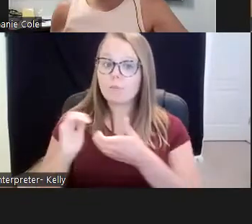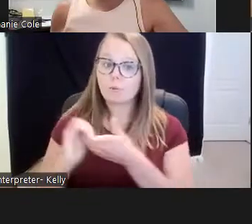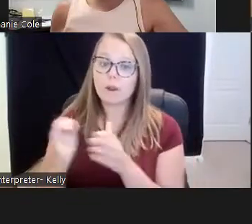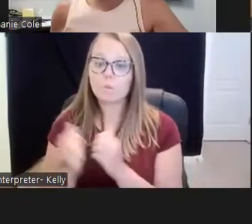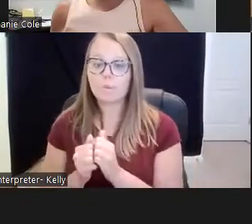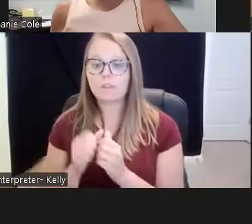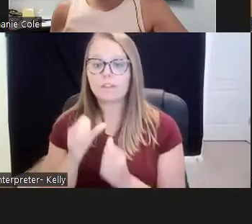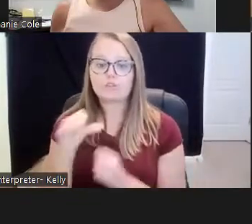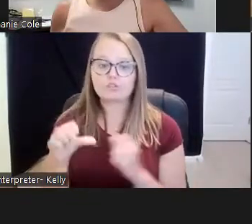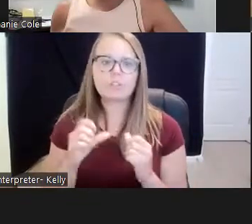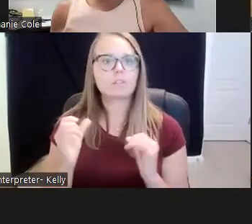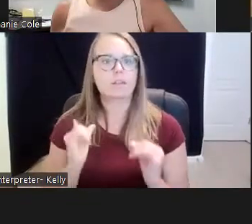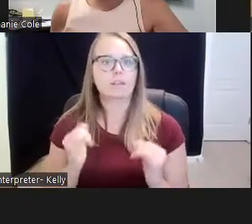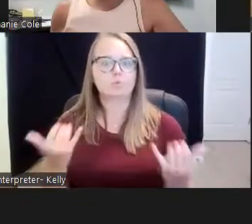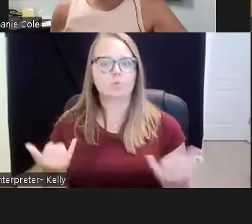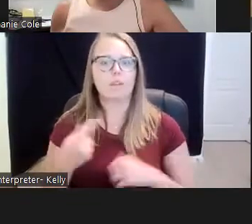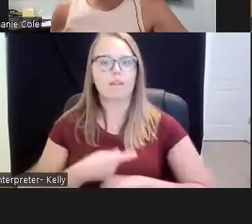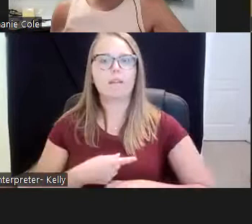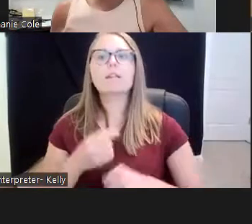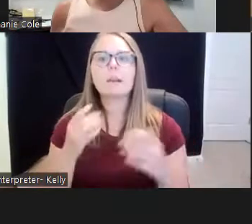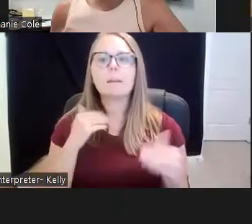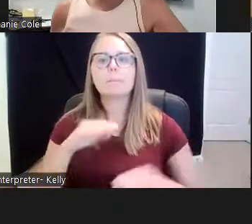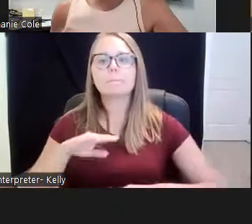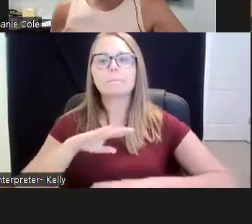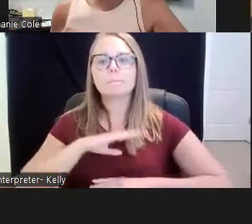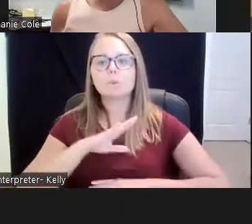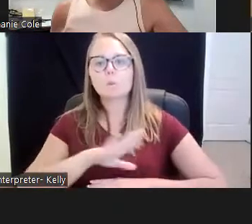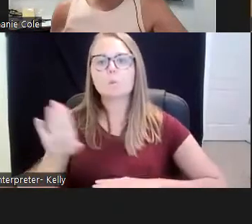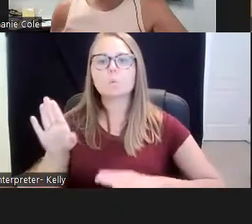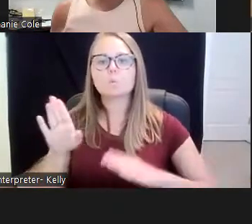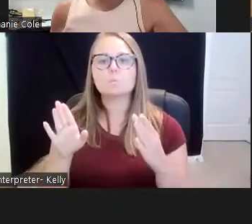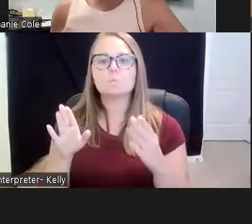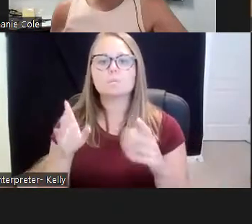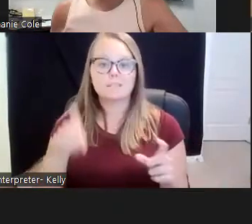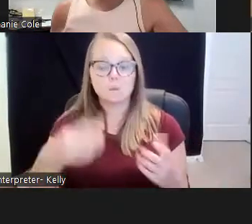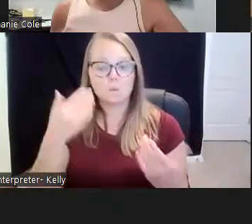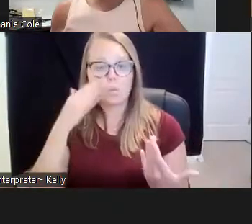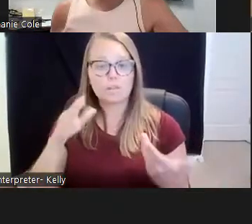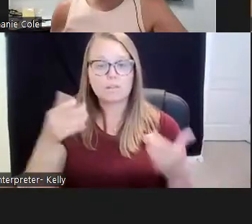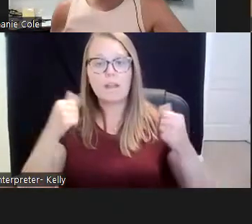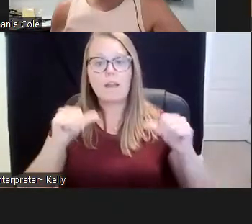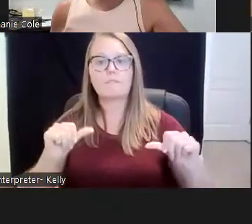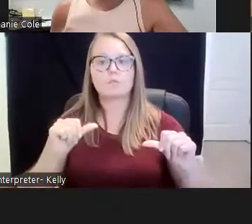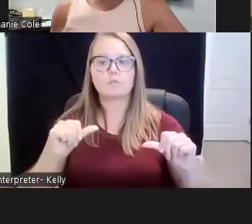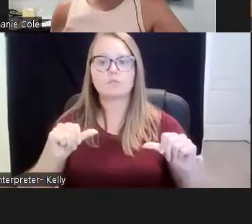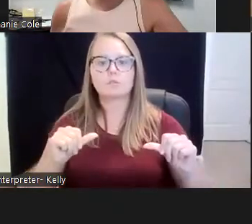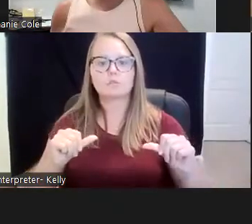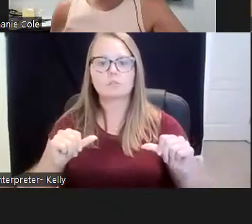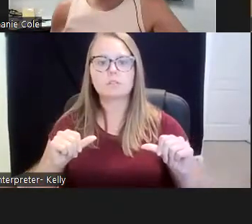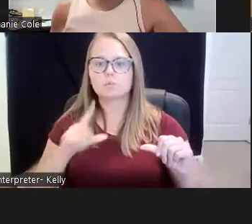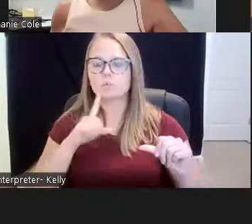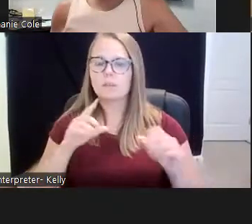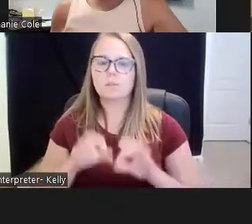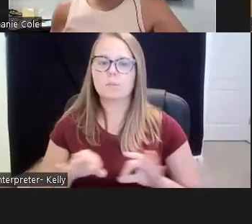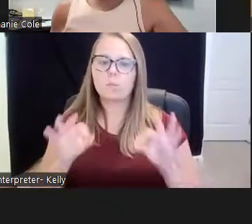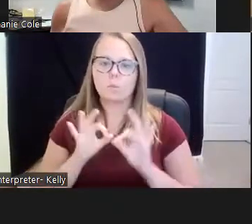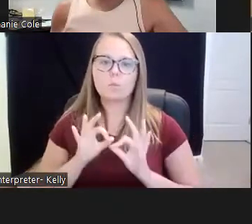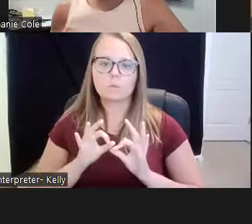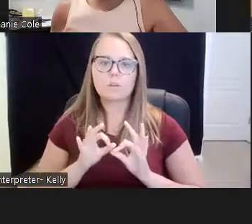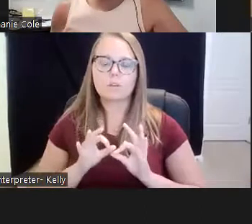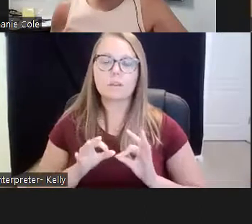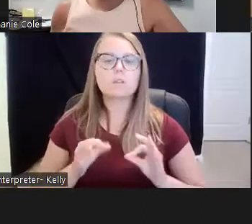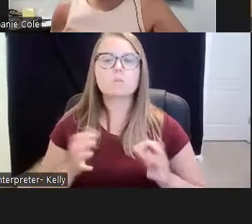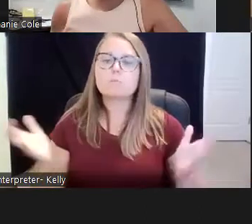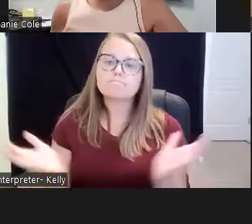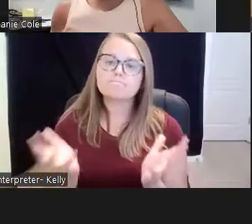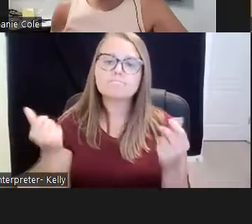are today, and then to meet those needs and know that the effort is so worthwhile. And I encourage you to try. If you have a great idea